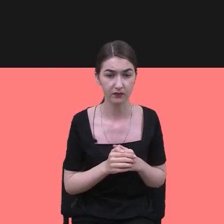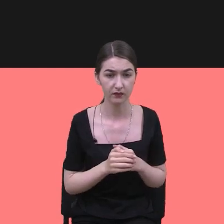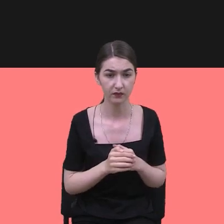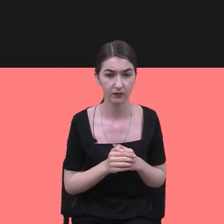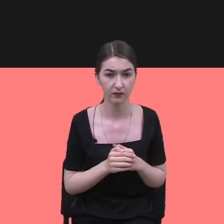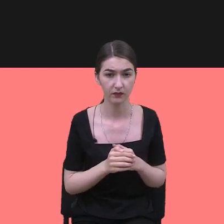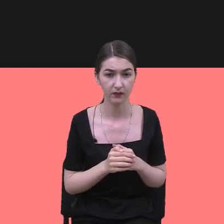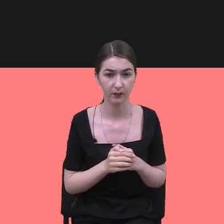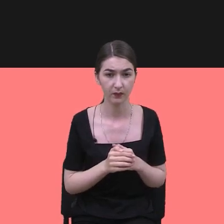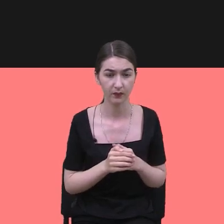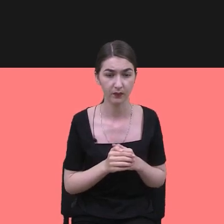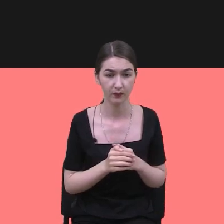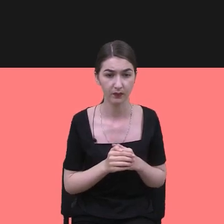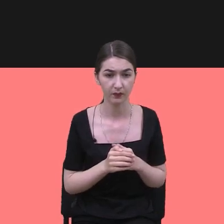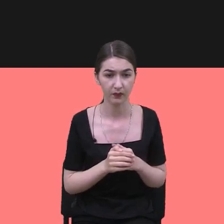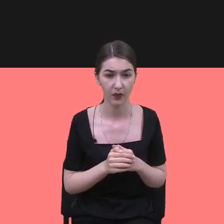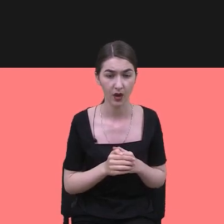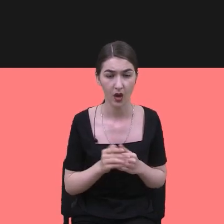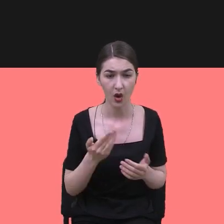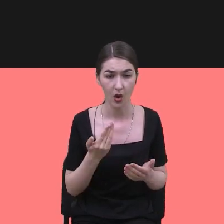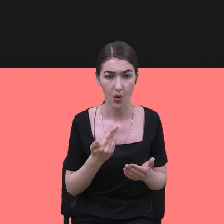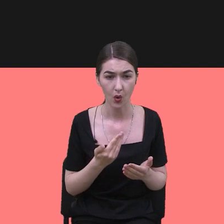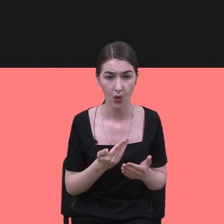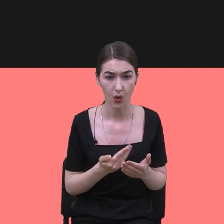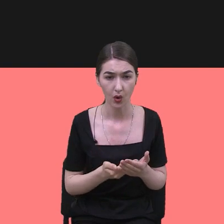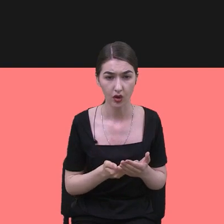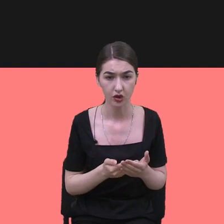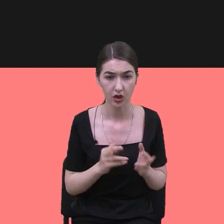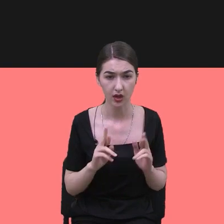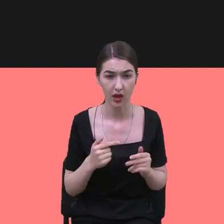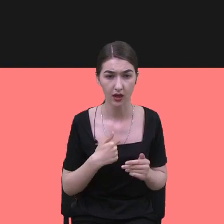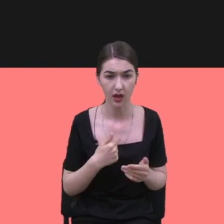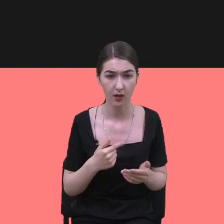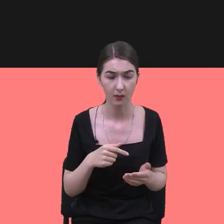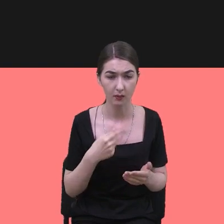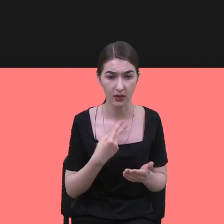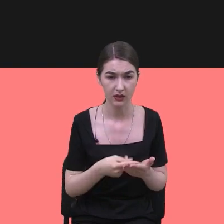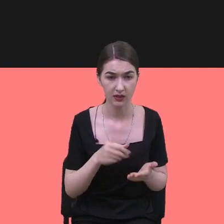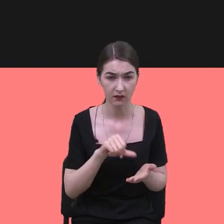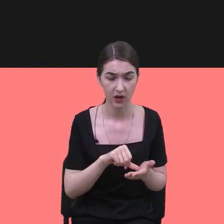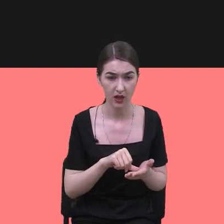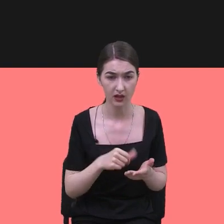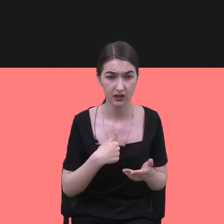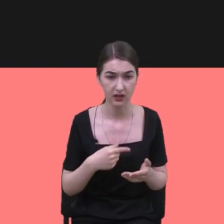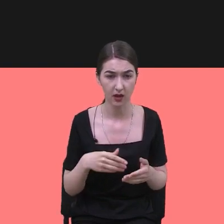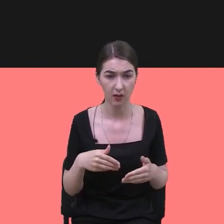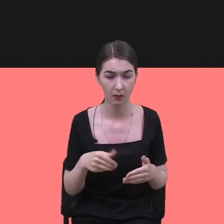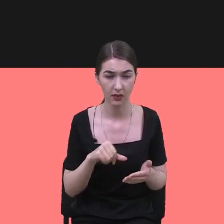only takes 10 to 15 minutes for a person to die quite often. So